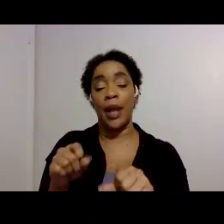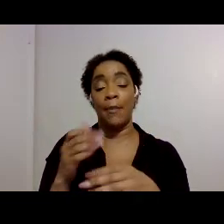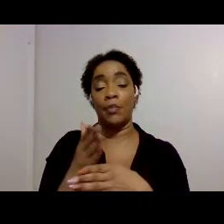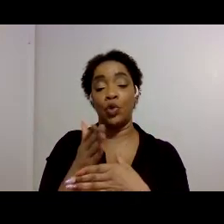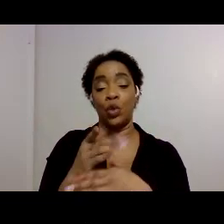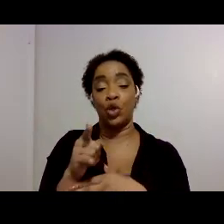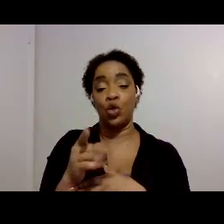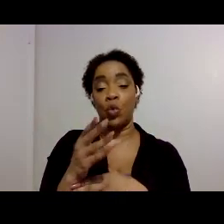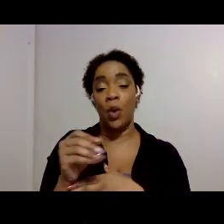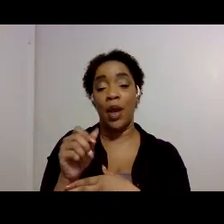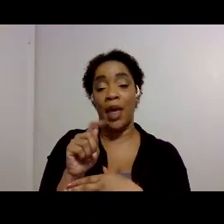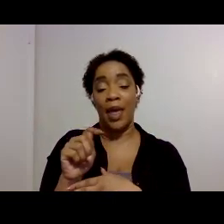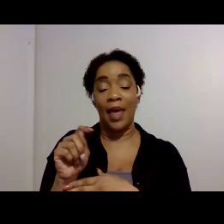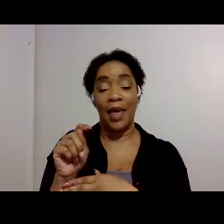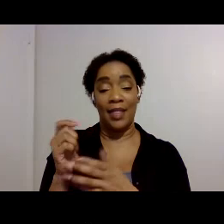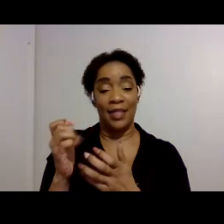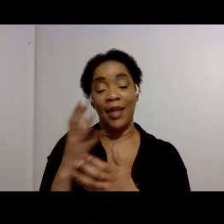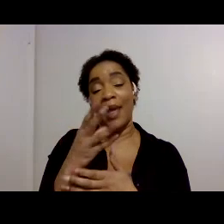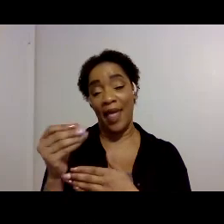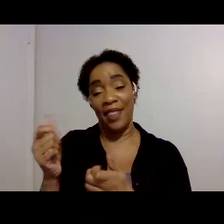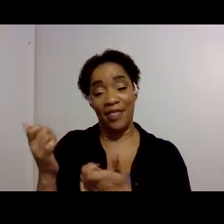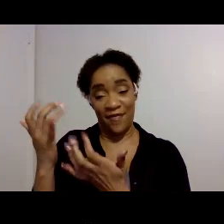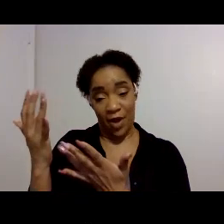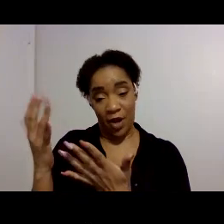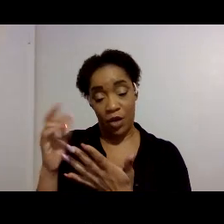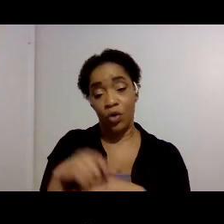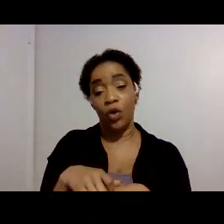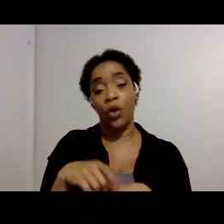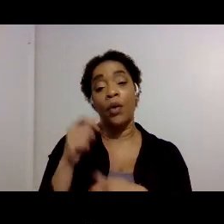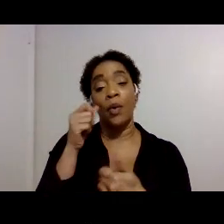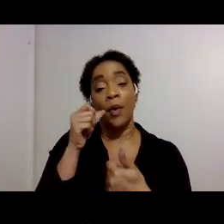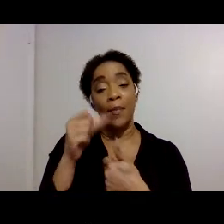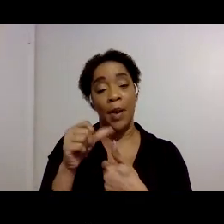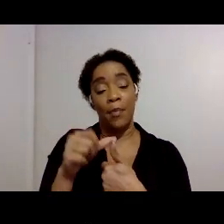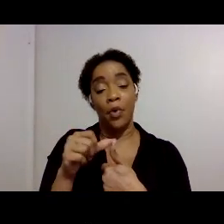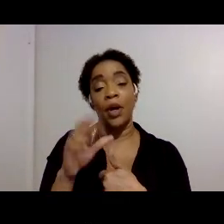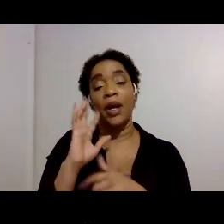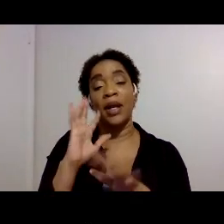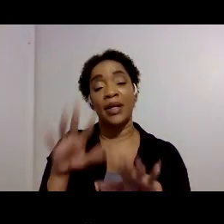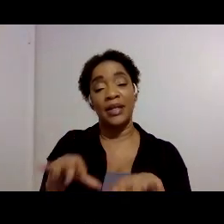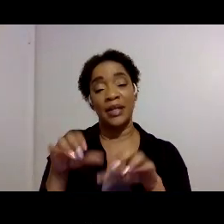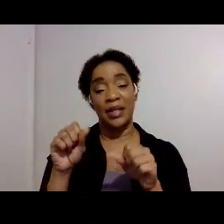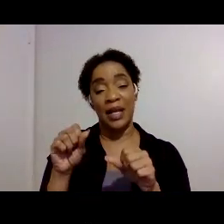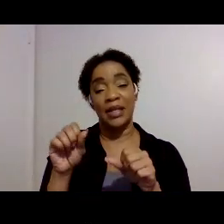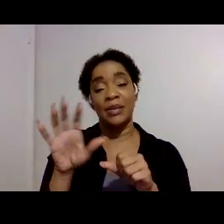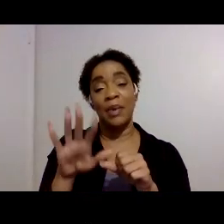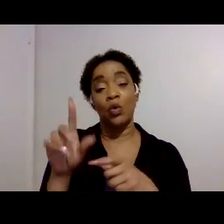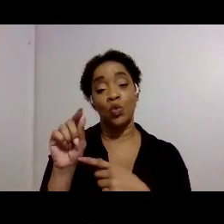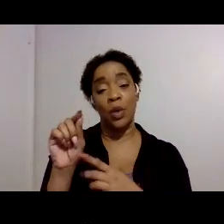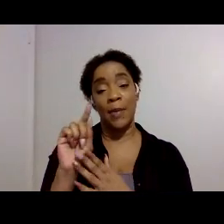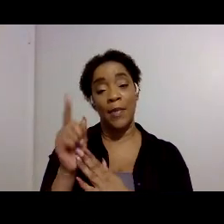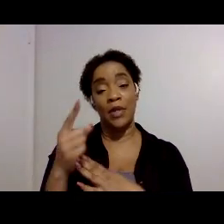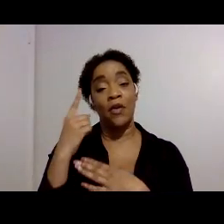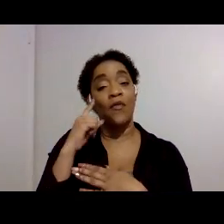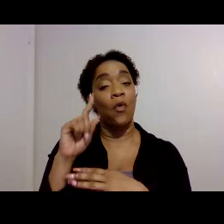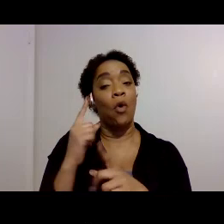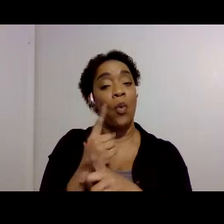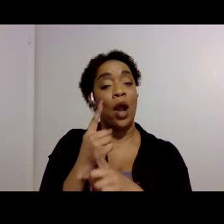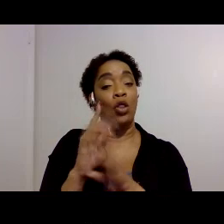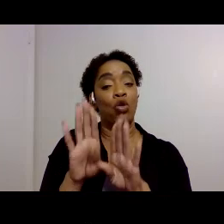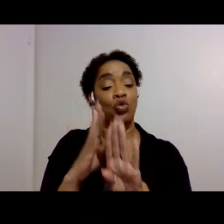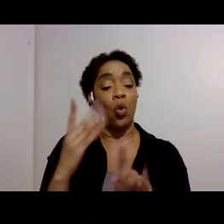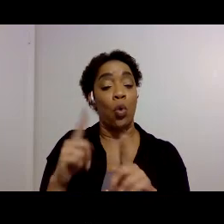traditionally 20 minutes fire rating. For an unmarked door, a regular wooden door, that's 20 minutes. And then some of the